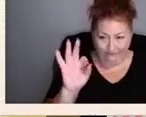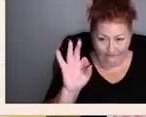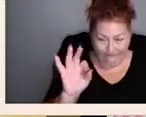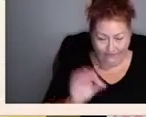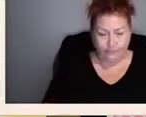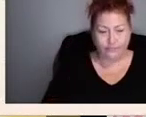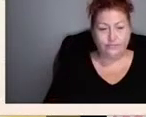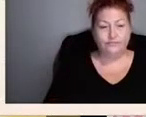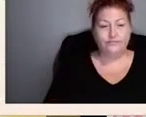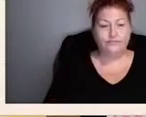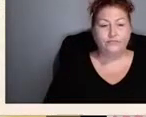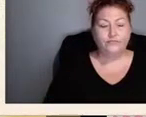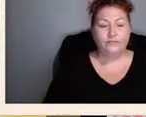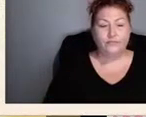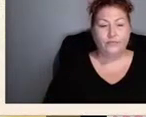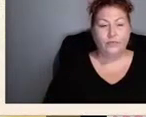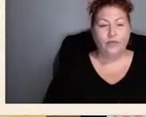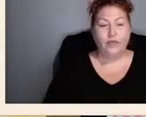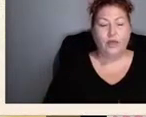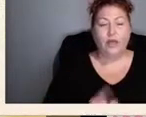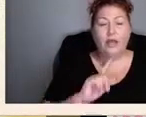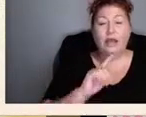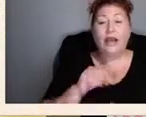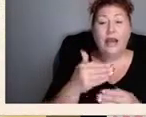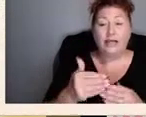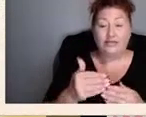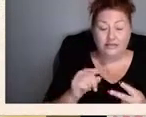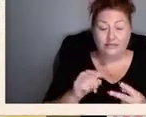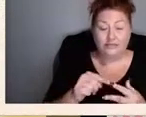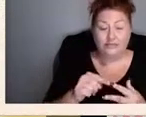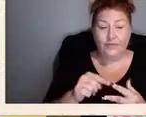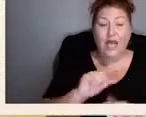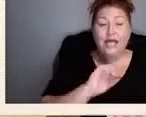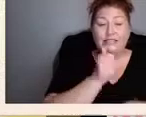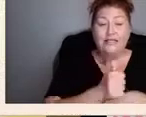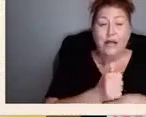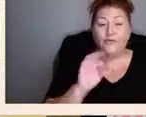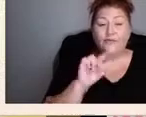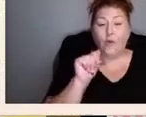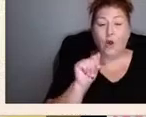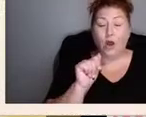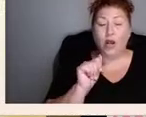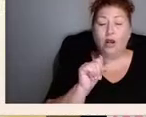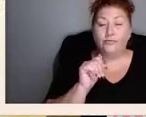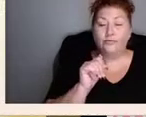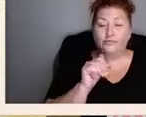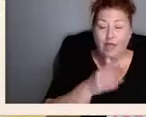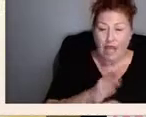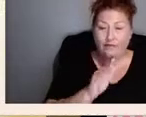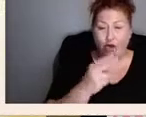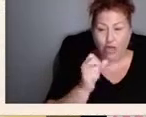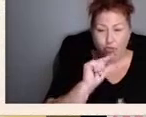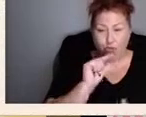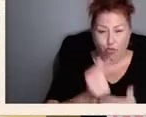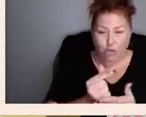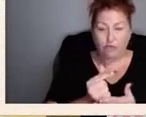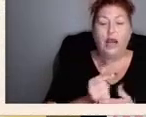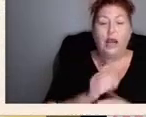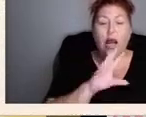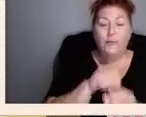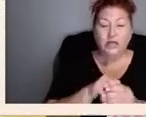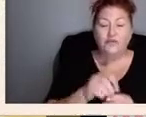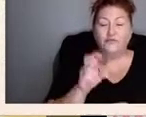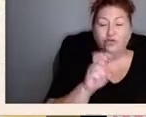Florida. Next, it established the Florida Post-Secondary Comprehensive Transition Programs,